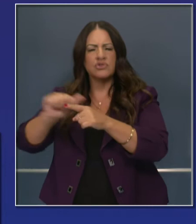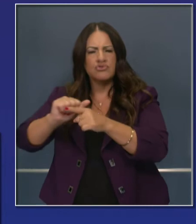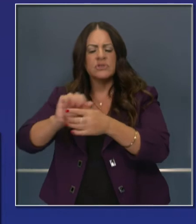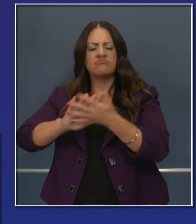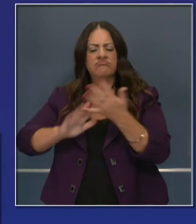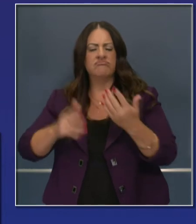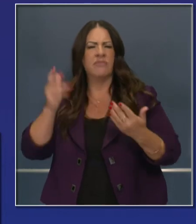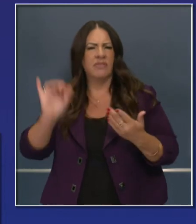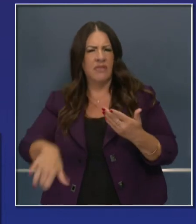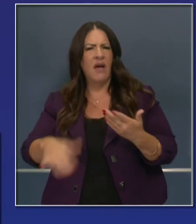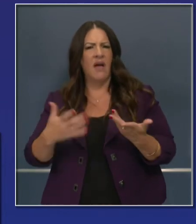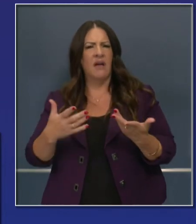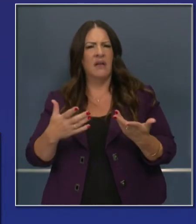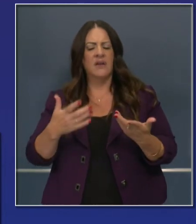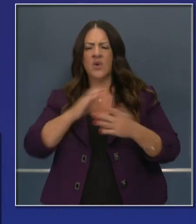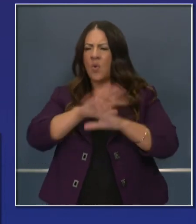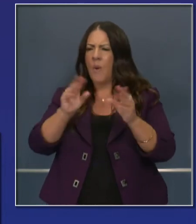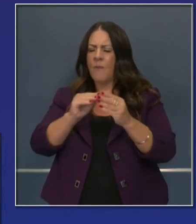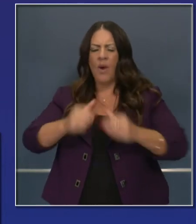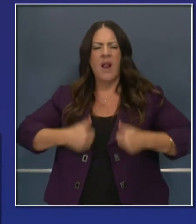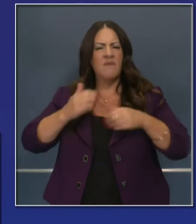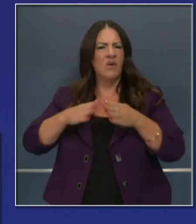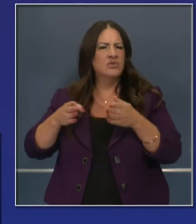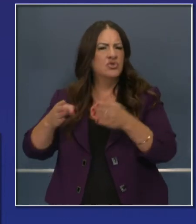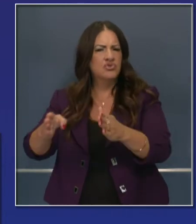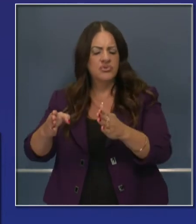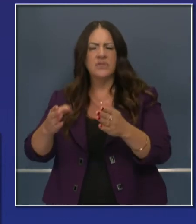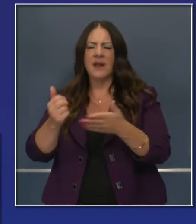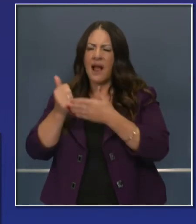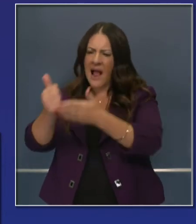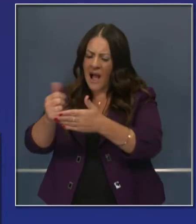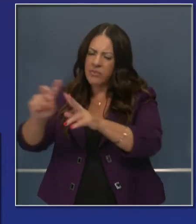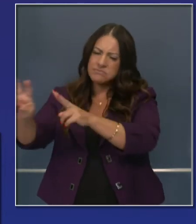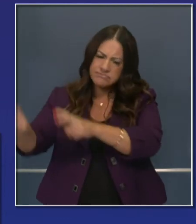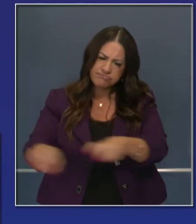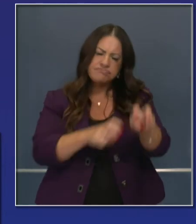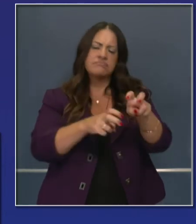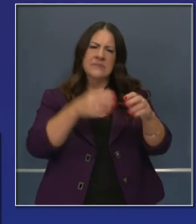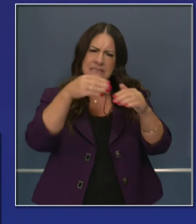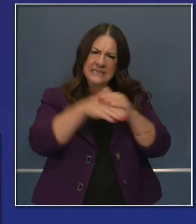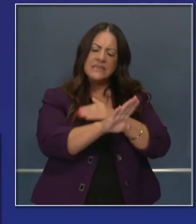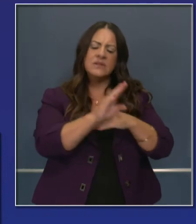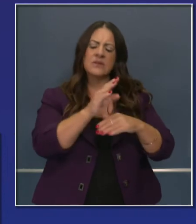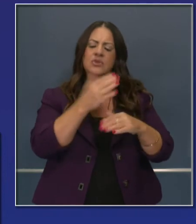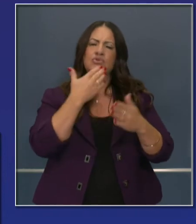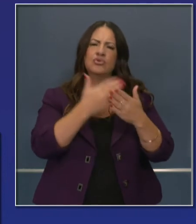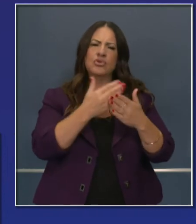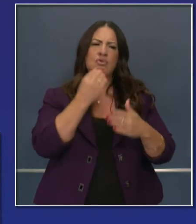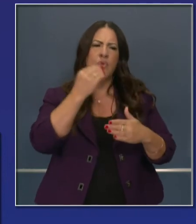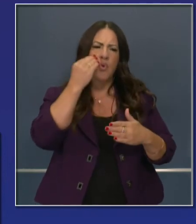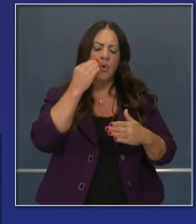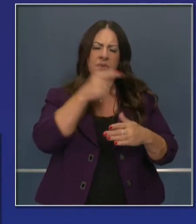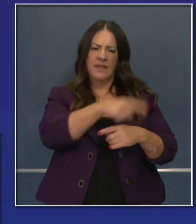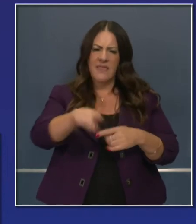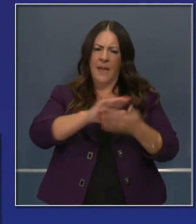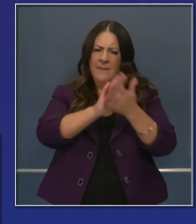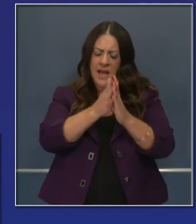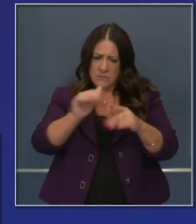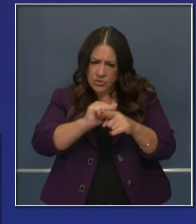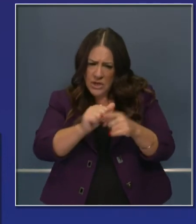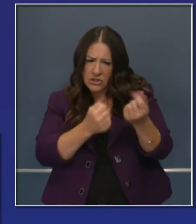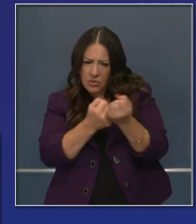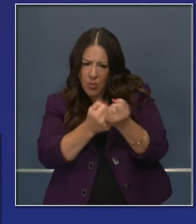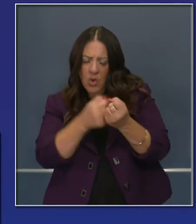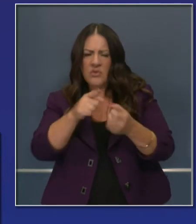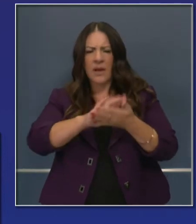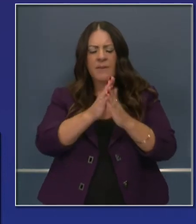terms of moving people off the streets, transitioning them, and getting them back into a mindset of self-sufficiency with